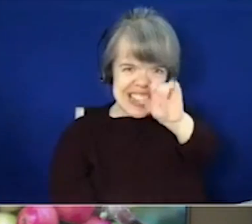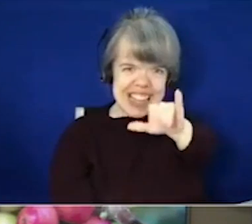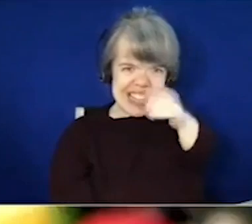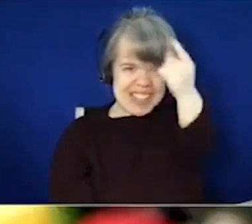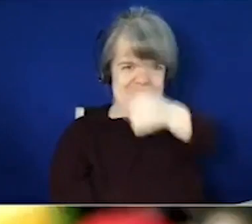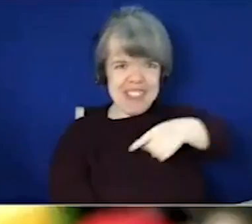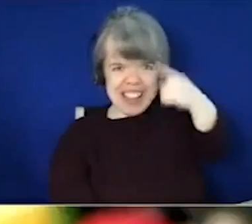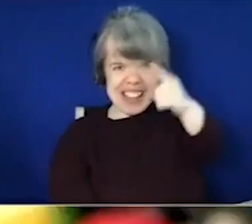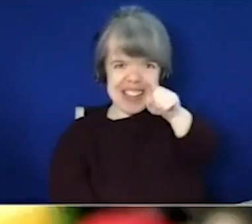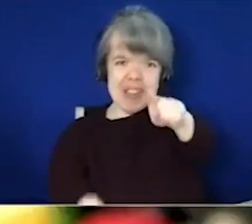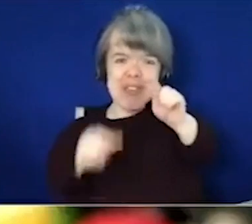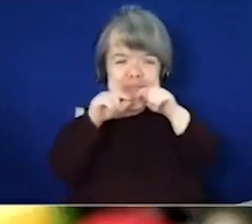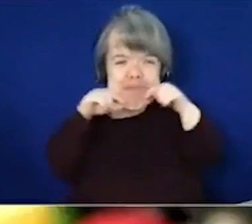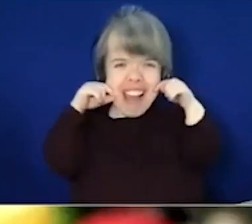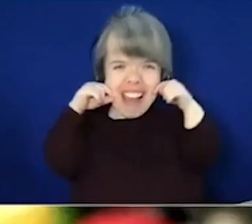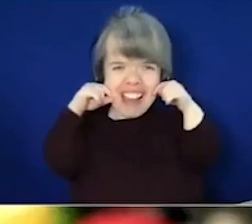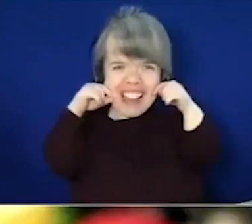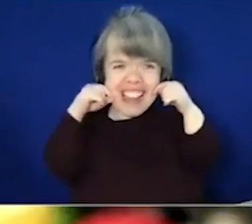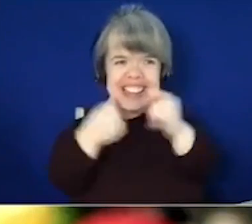will do